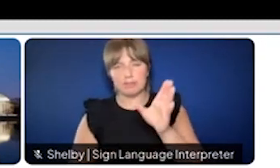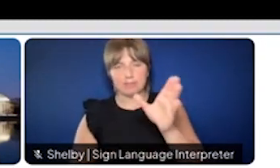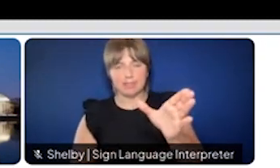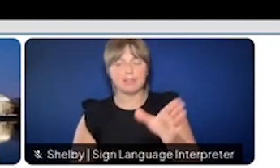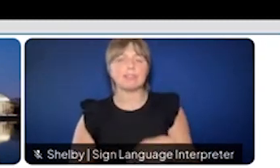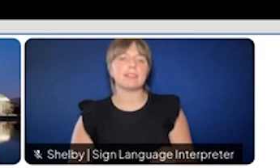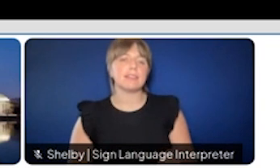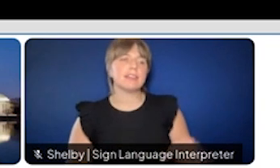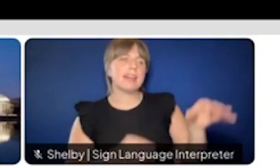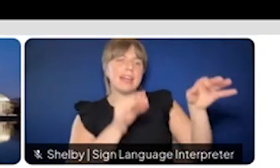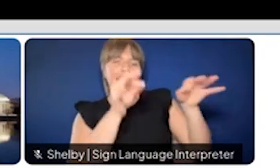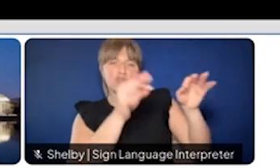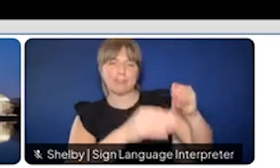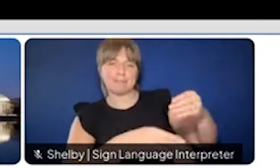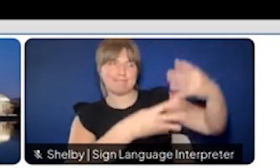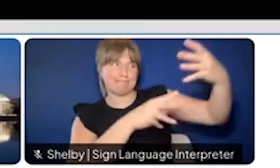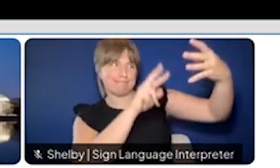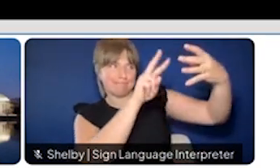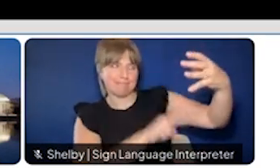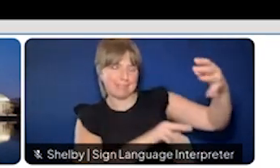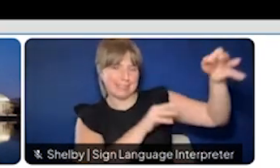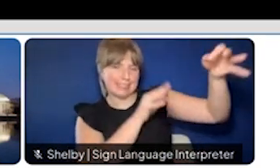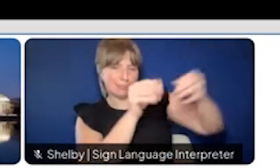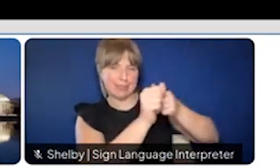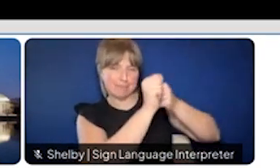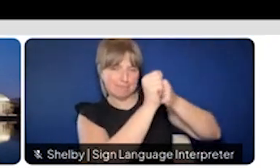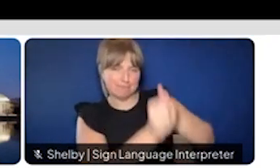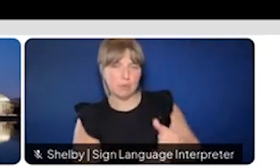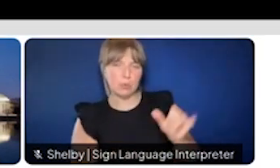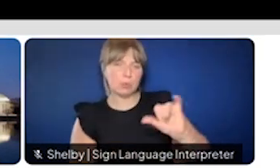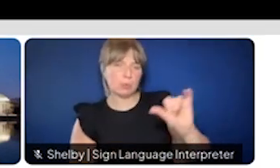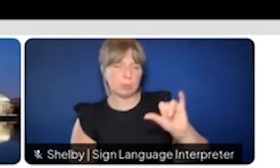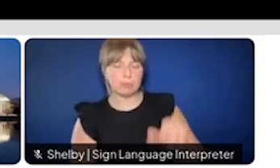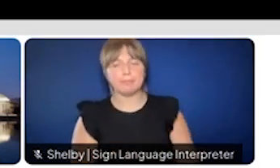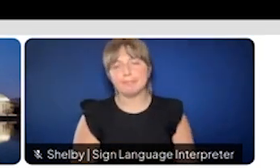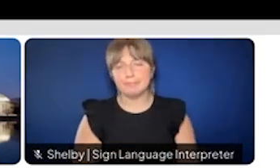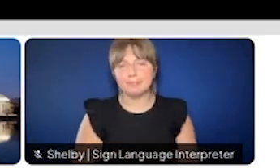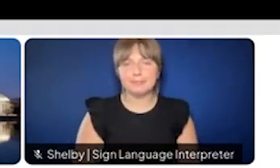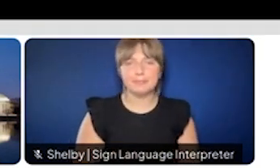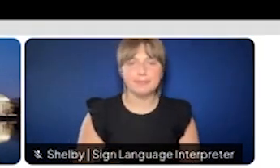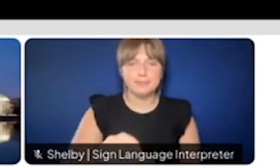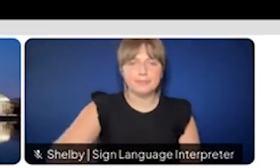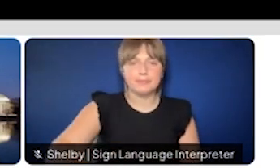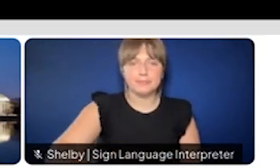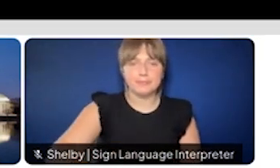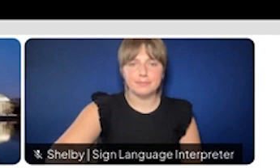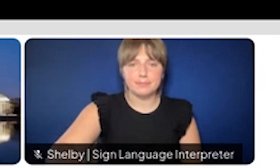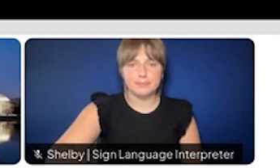tab, you'll kind of have a full breakout of all the other different features that you can use here.